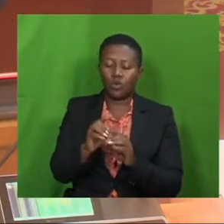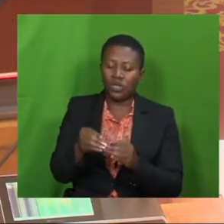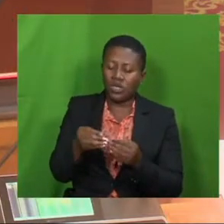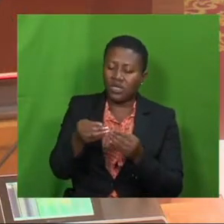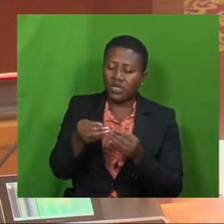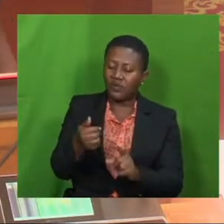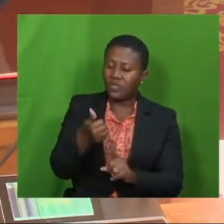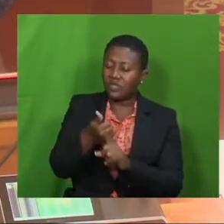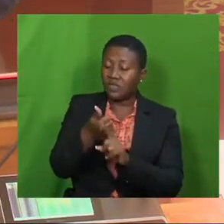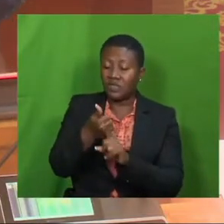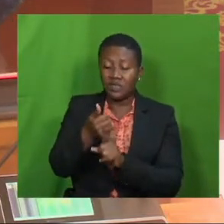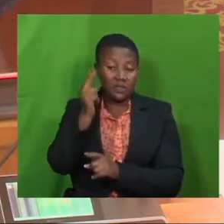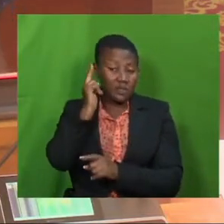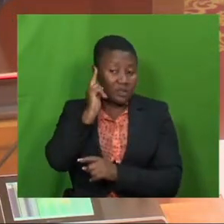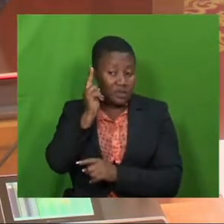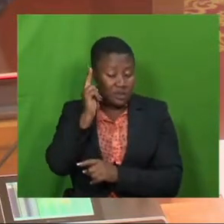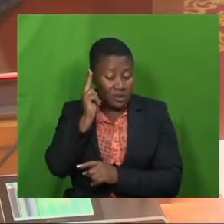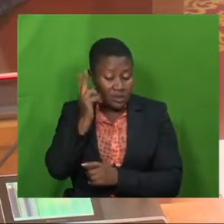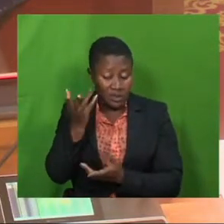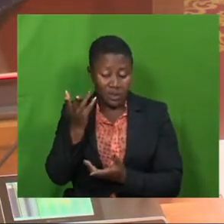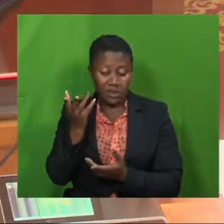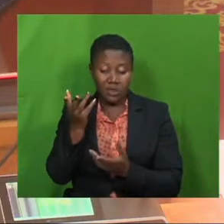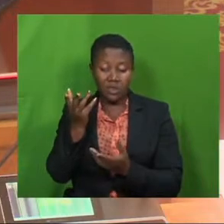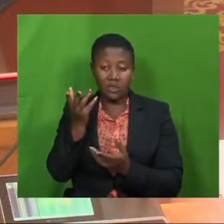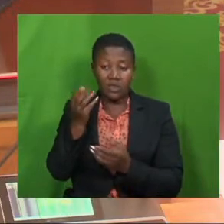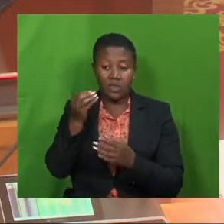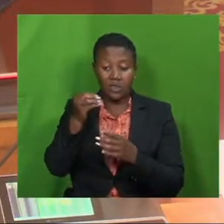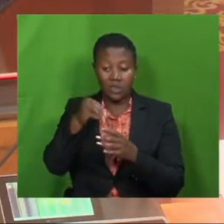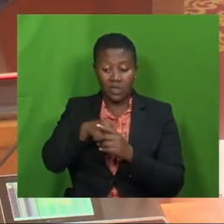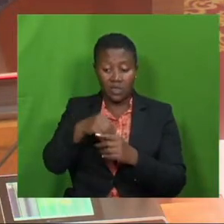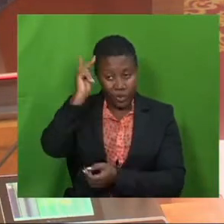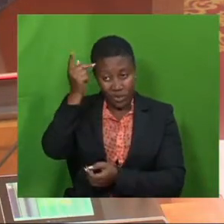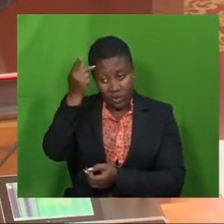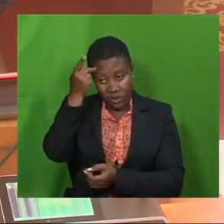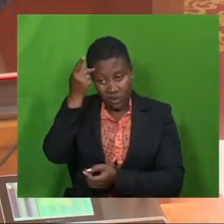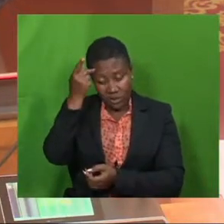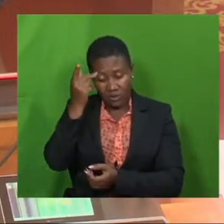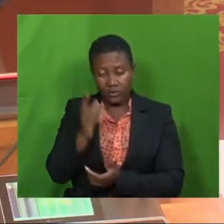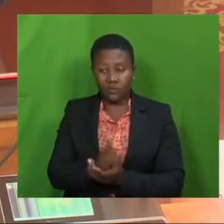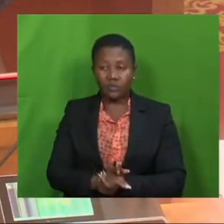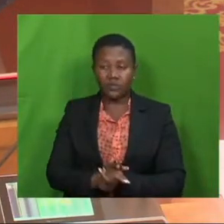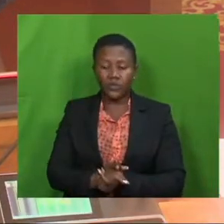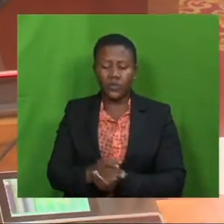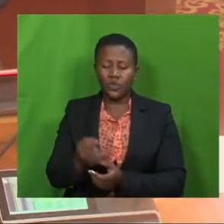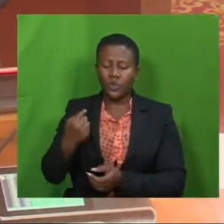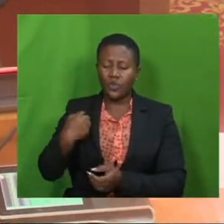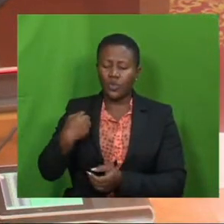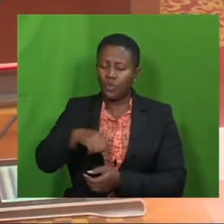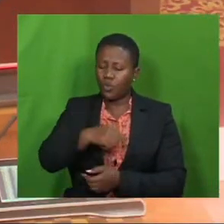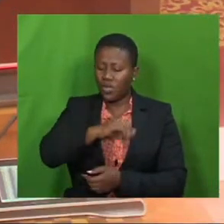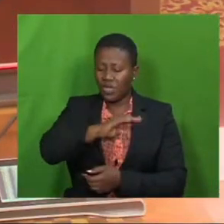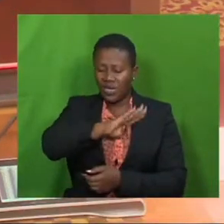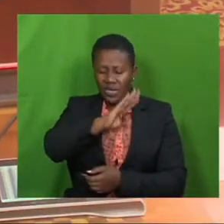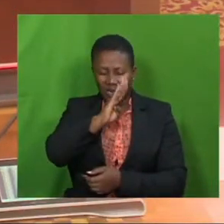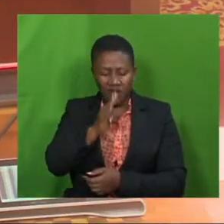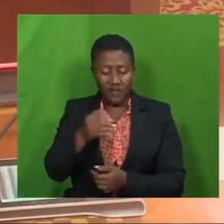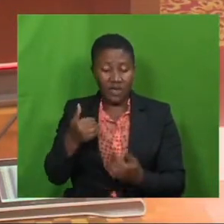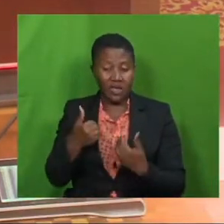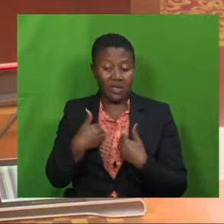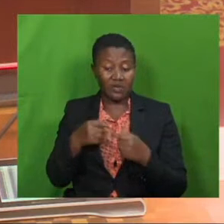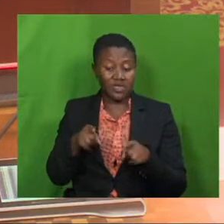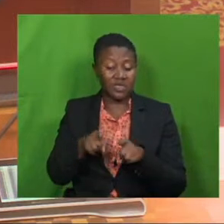history in the politics of Ghana. Have we had such a